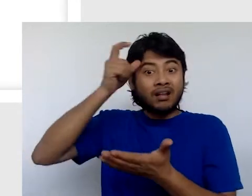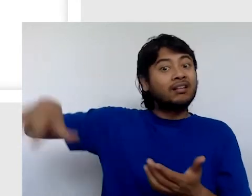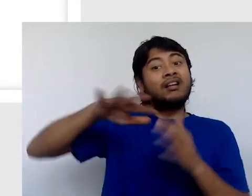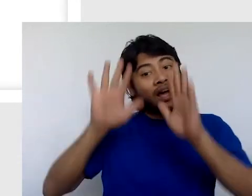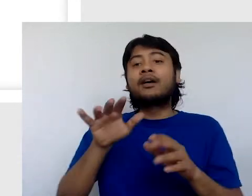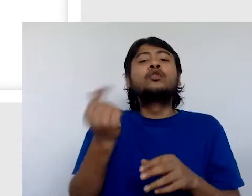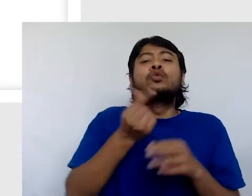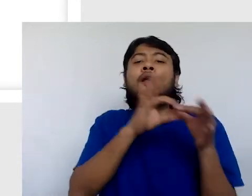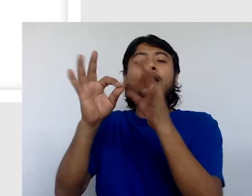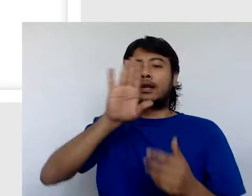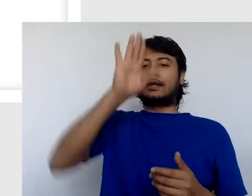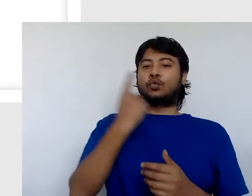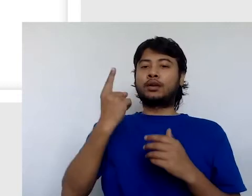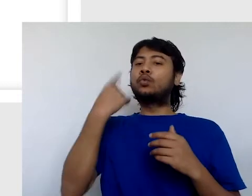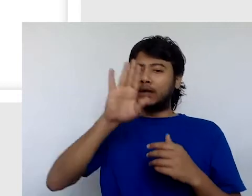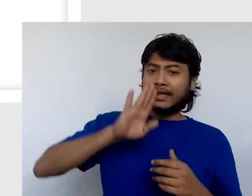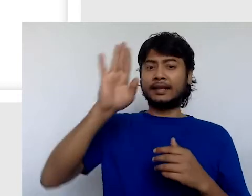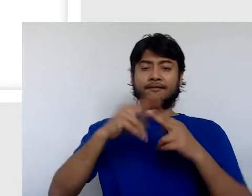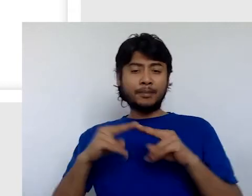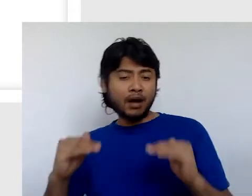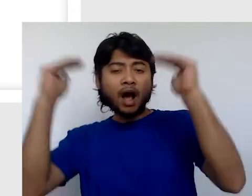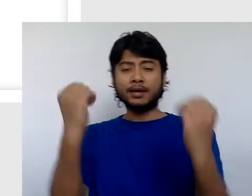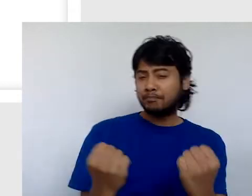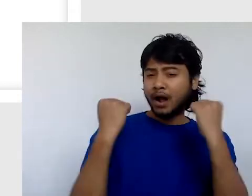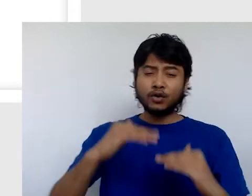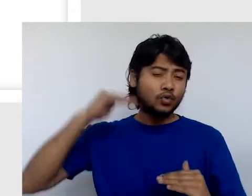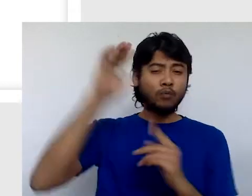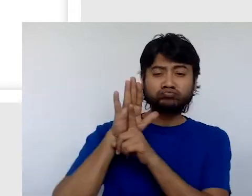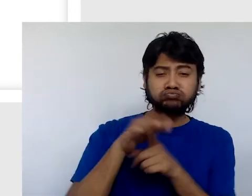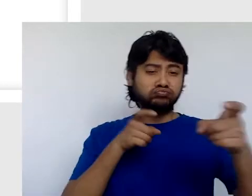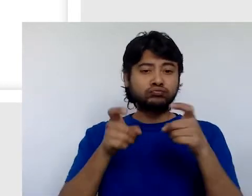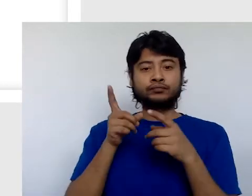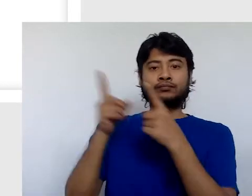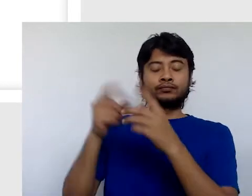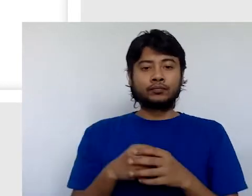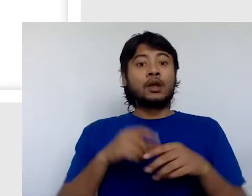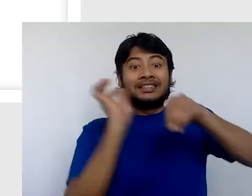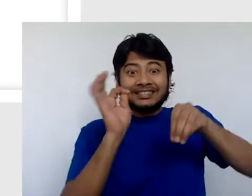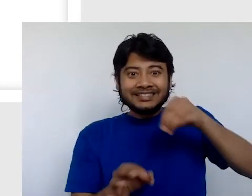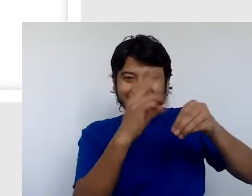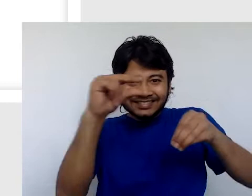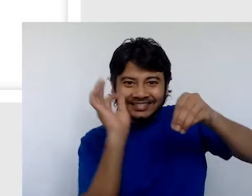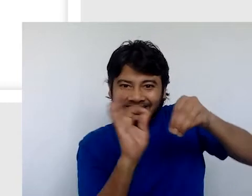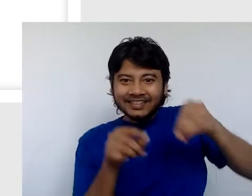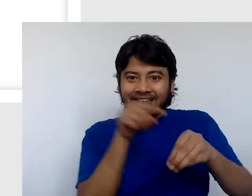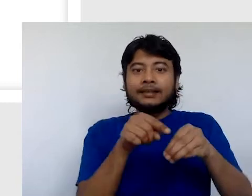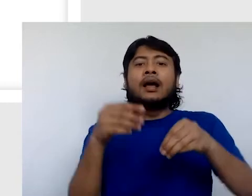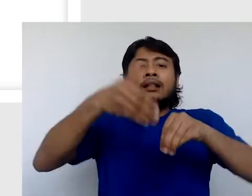terminal, its jaws open, clutching what is possibly a deer who leaps forward, attempting to